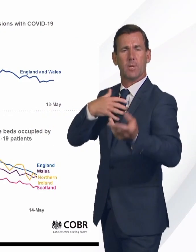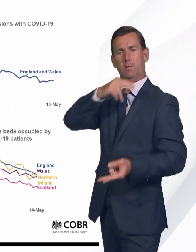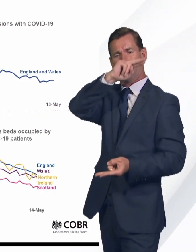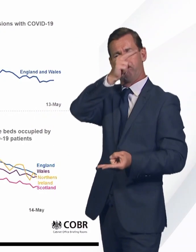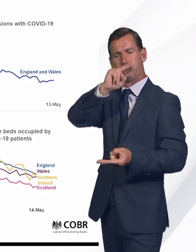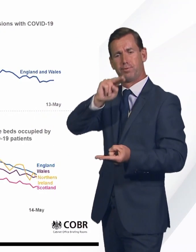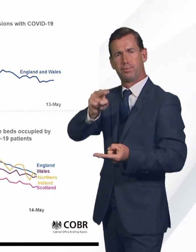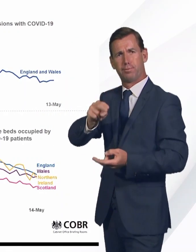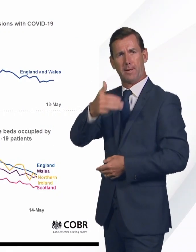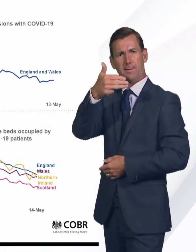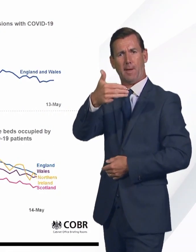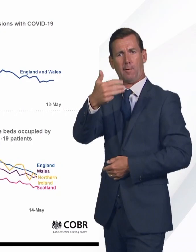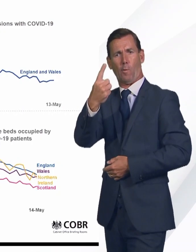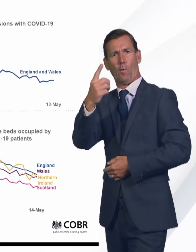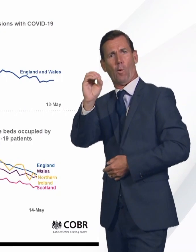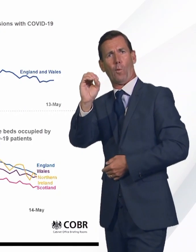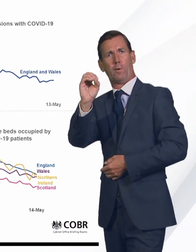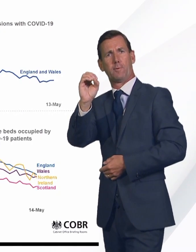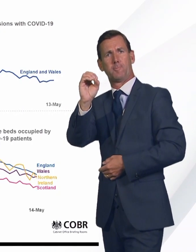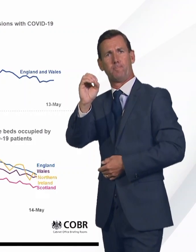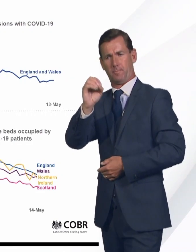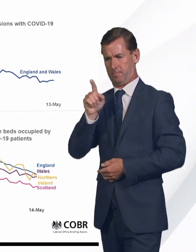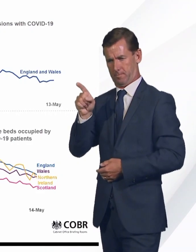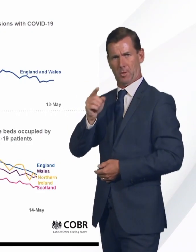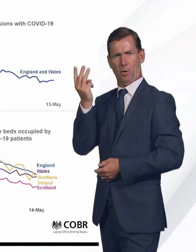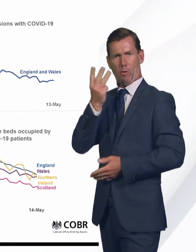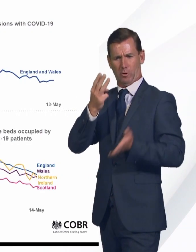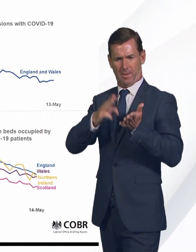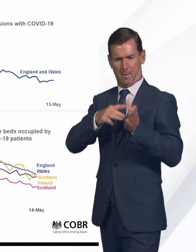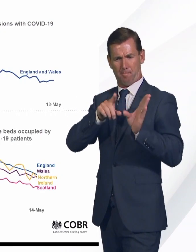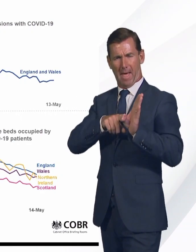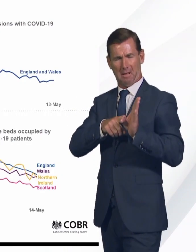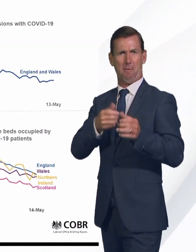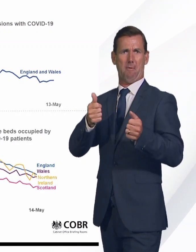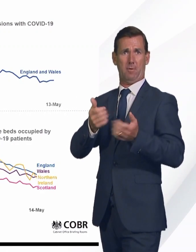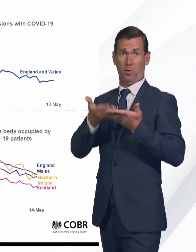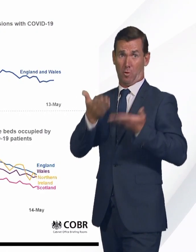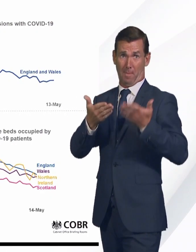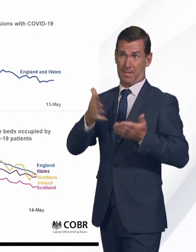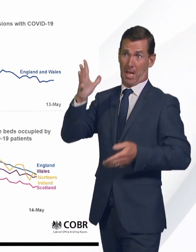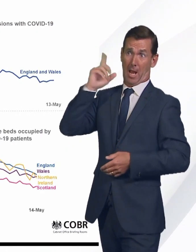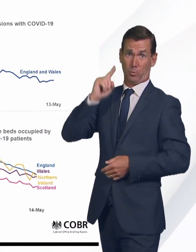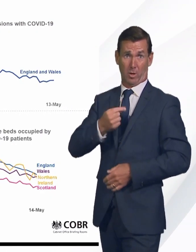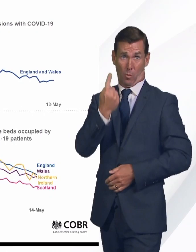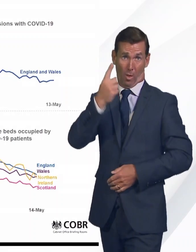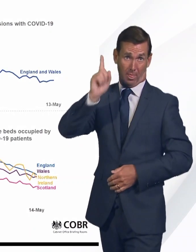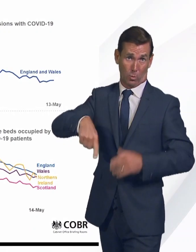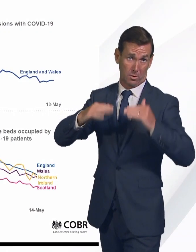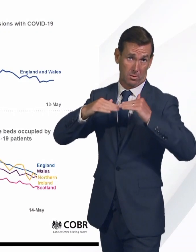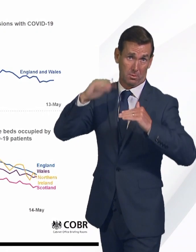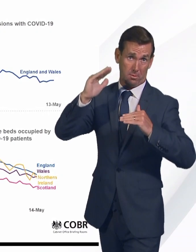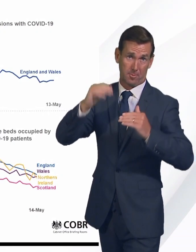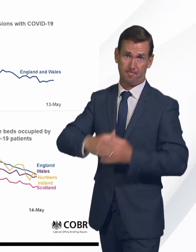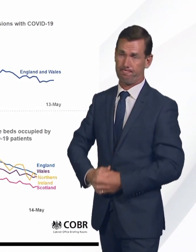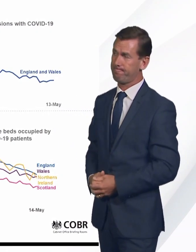to 910 on the 13th of May. So that's down from over 1,000 the week before. And the graph obviously